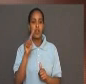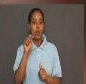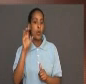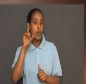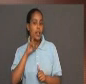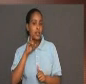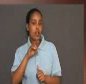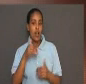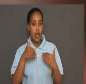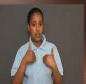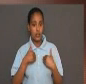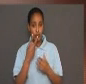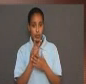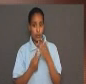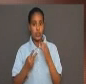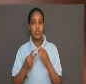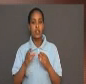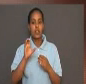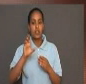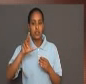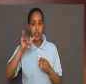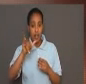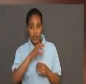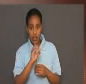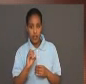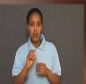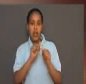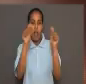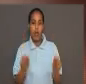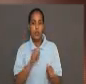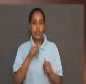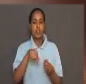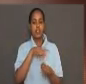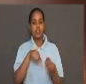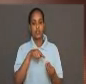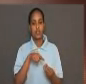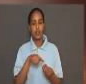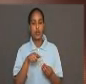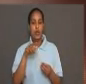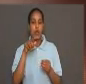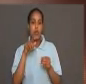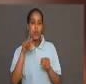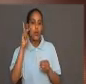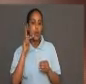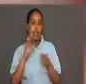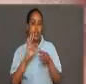thermoplastic has both crystalline and amorphous regions of polymer